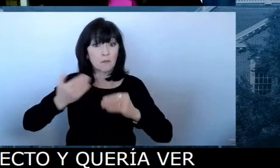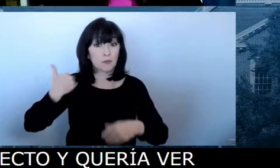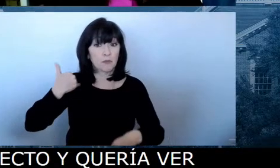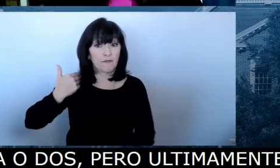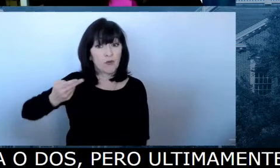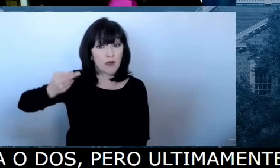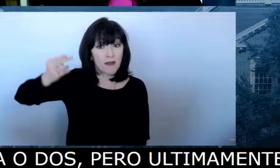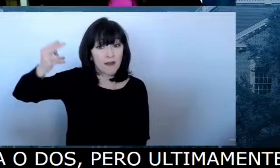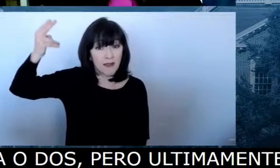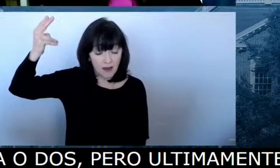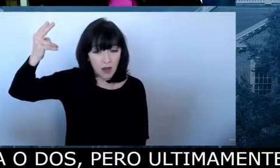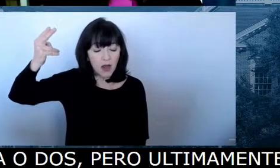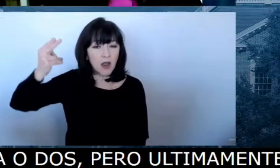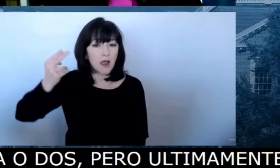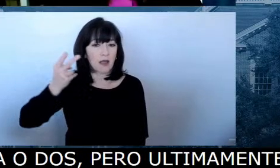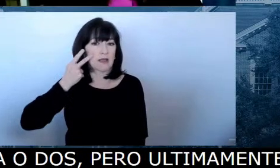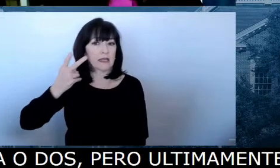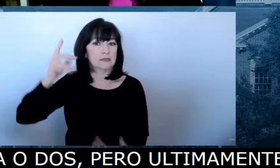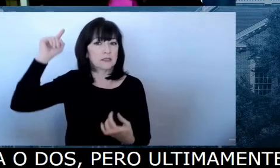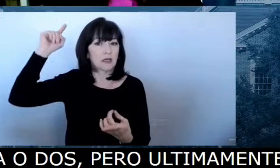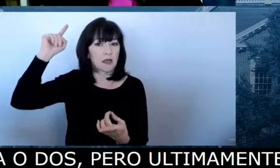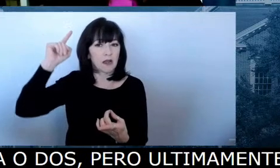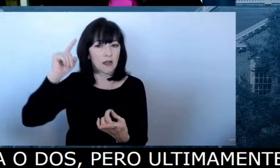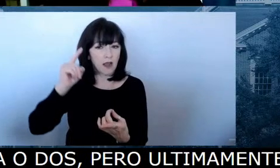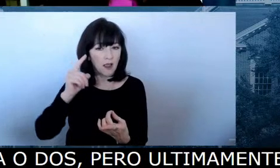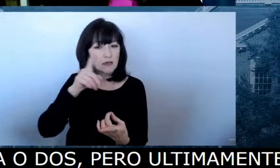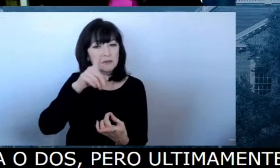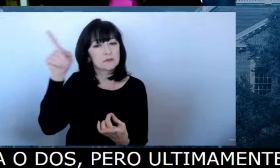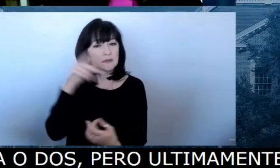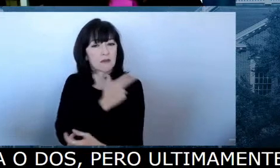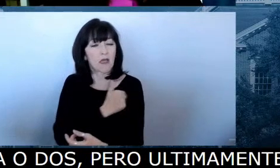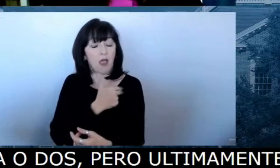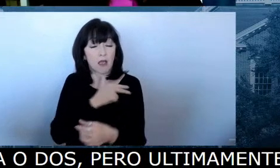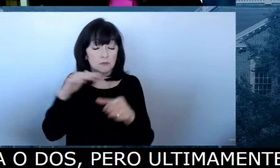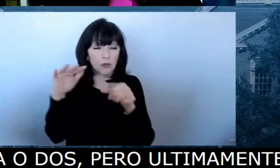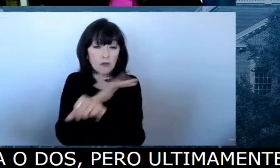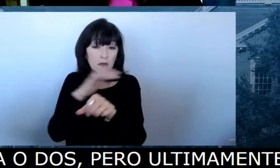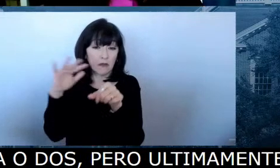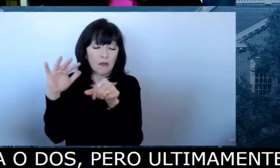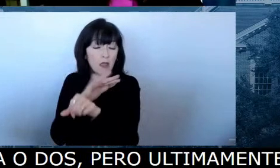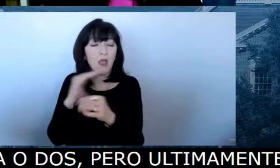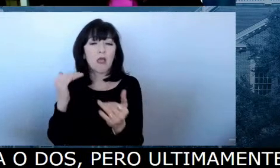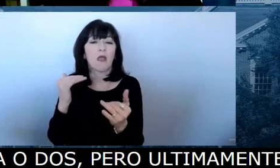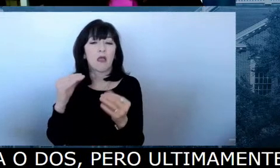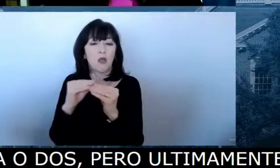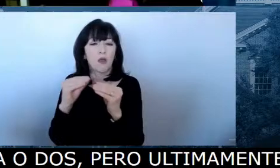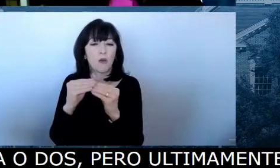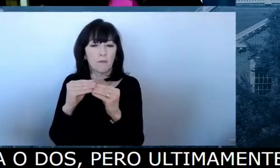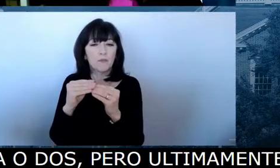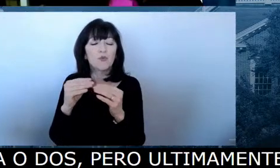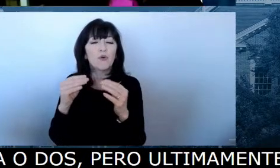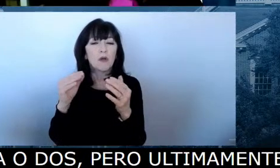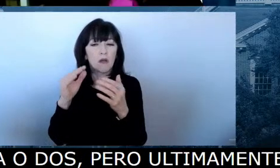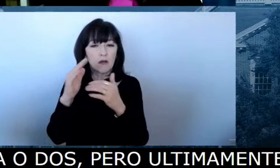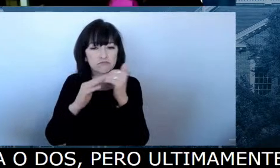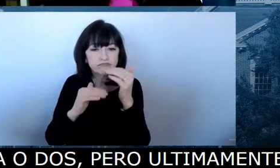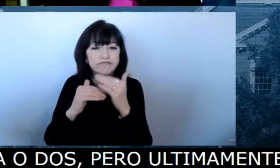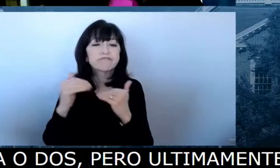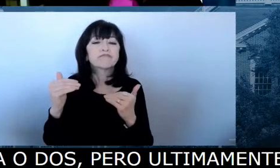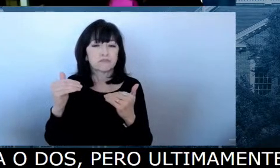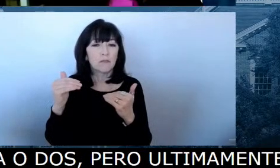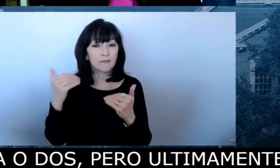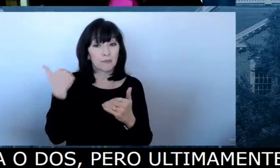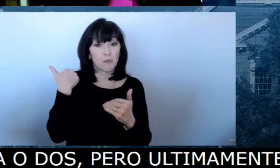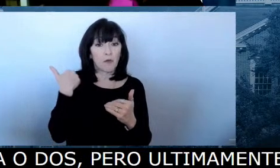see reports back about increased discharges into those units. Now, whether or not we can draw a straight